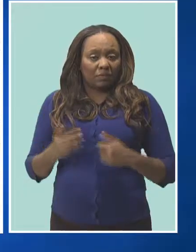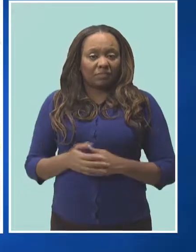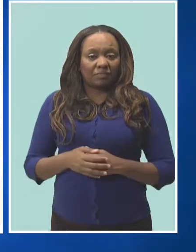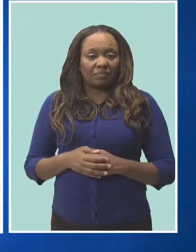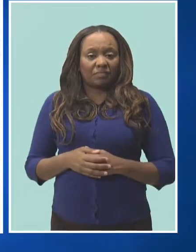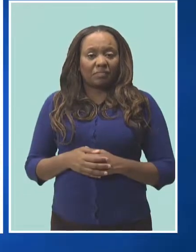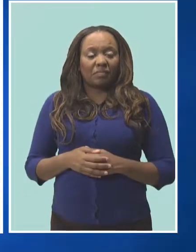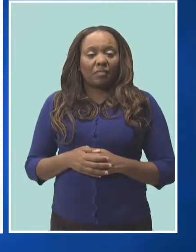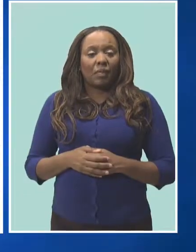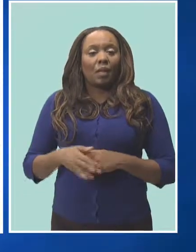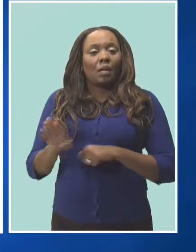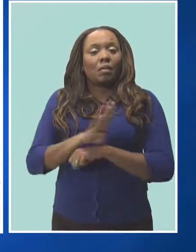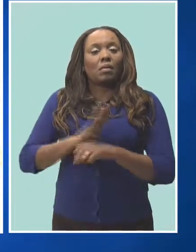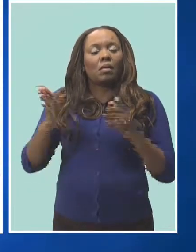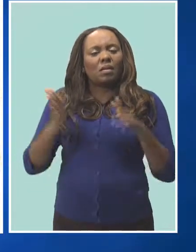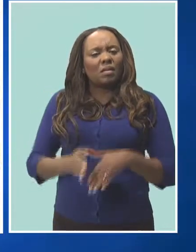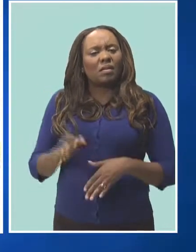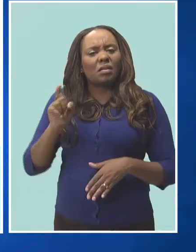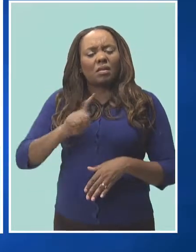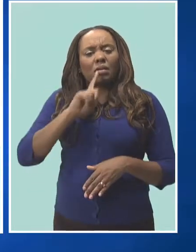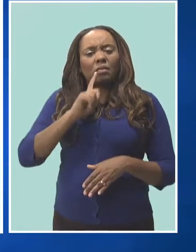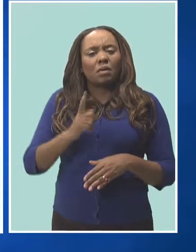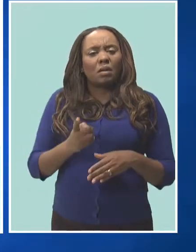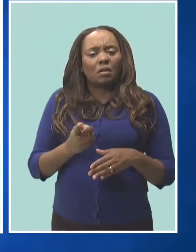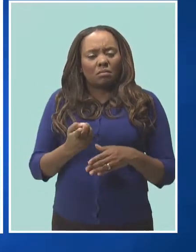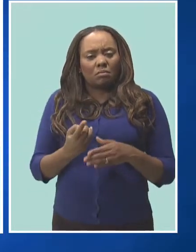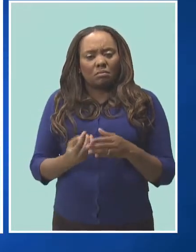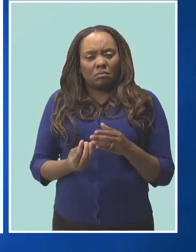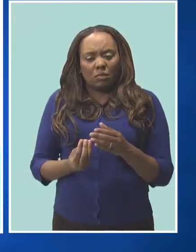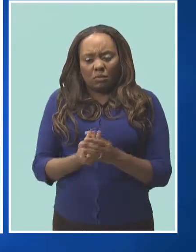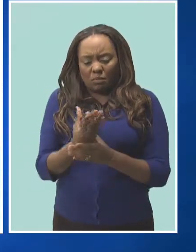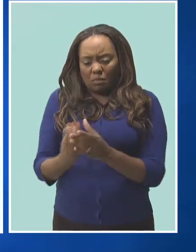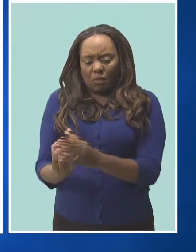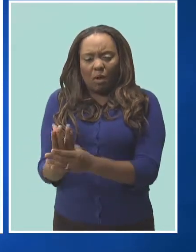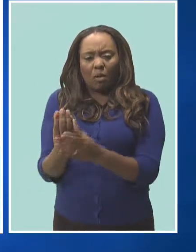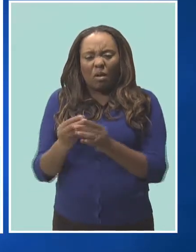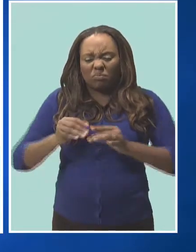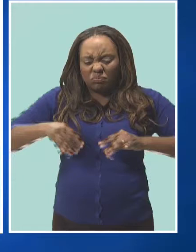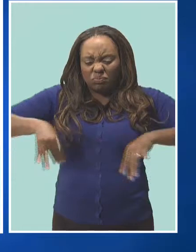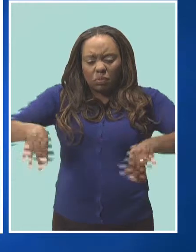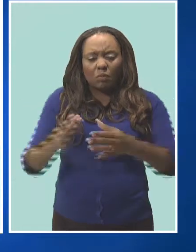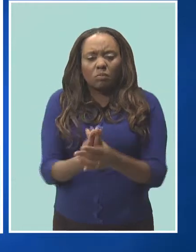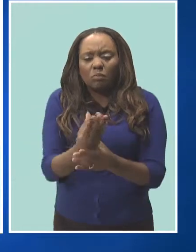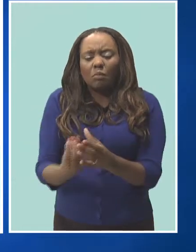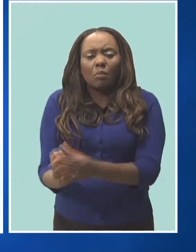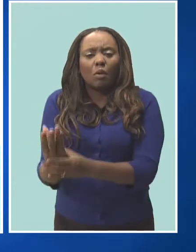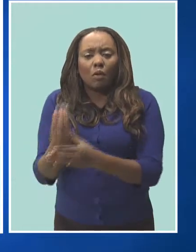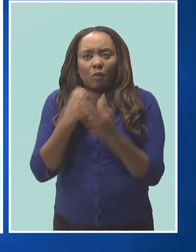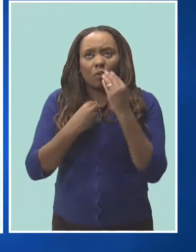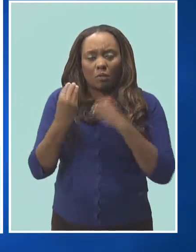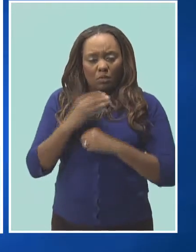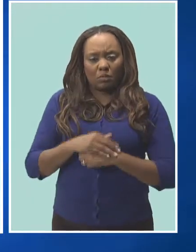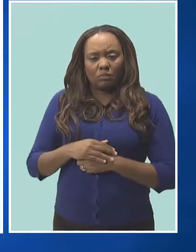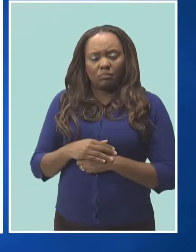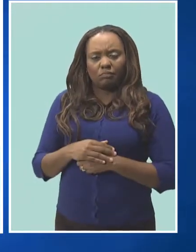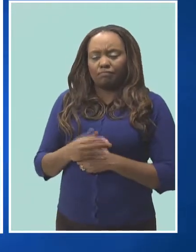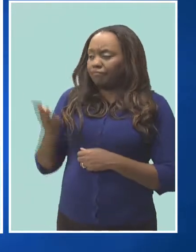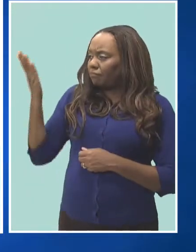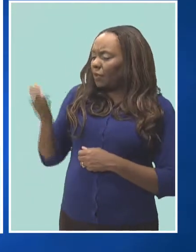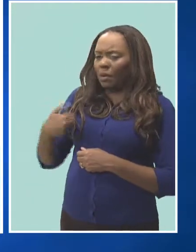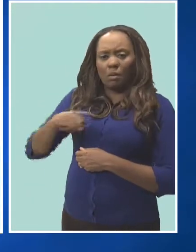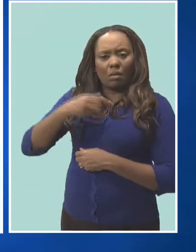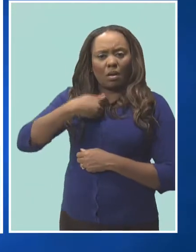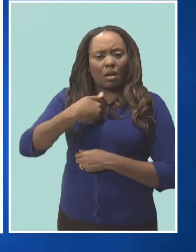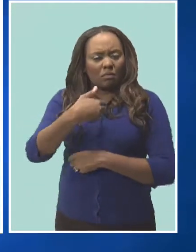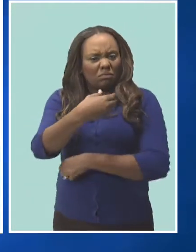need for Barbadians to grow their own food. It is within our power to grow the food that we eat. It